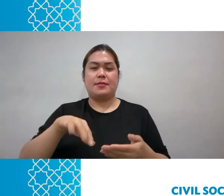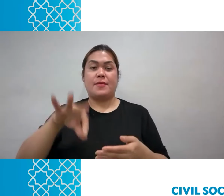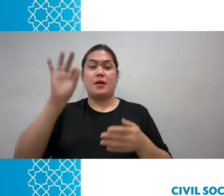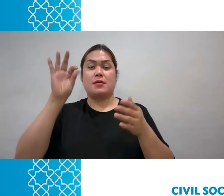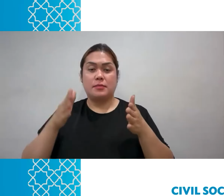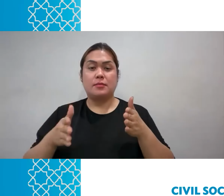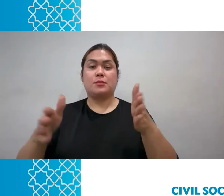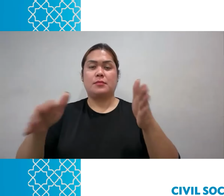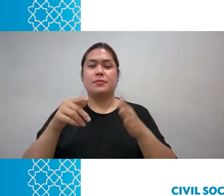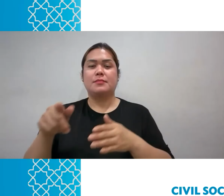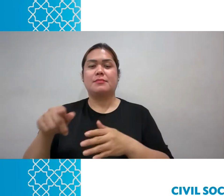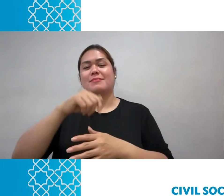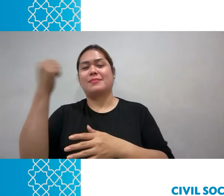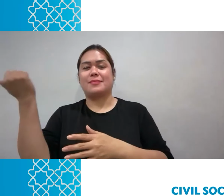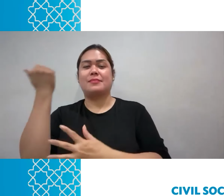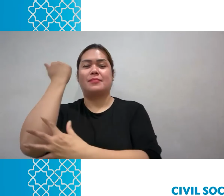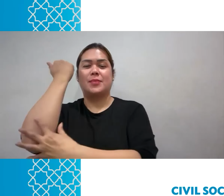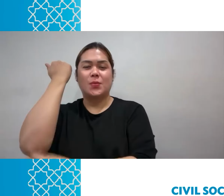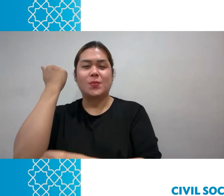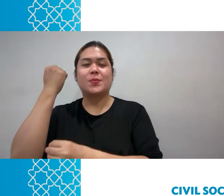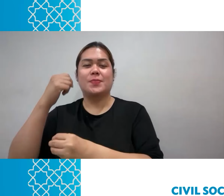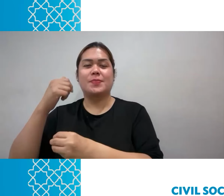is very,